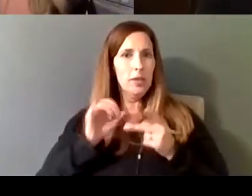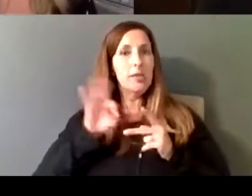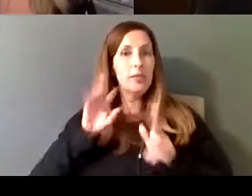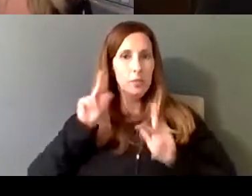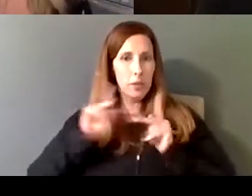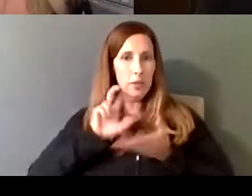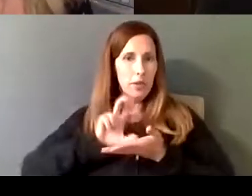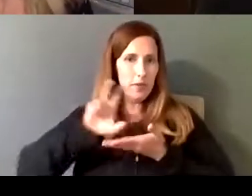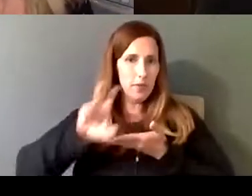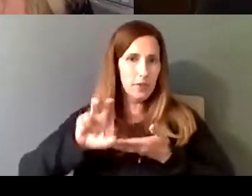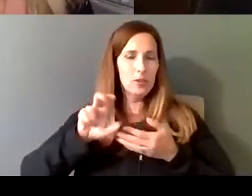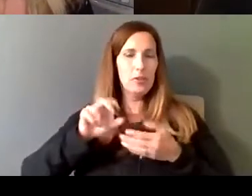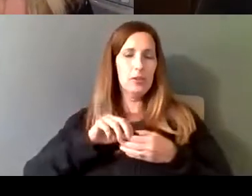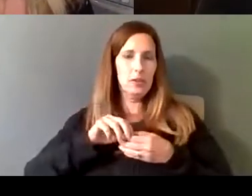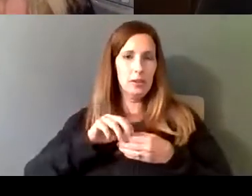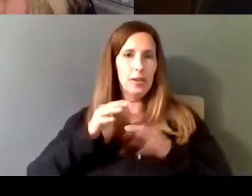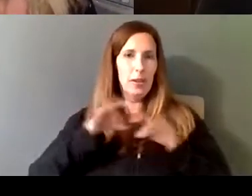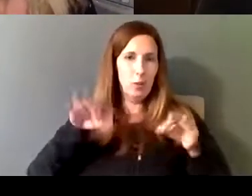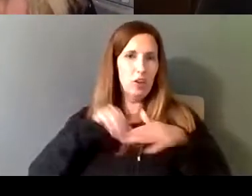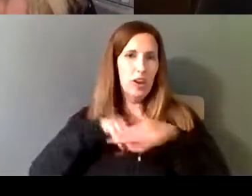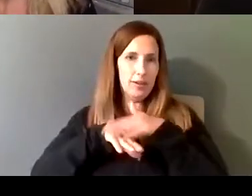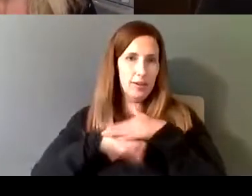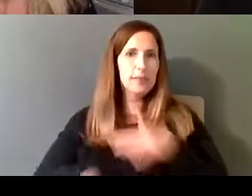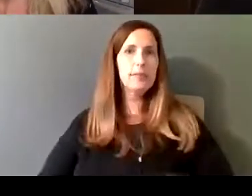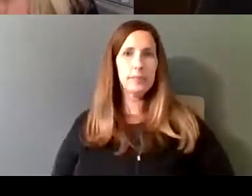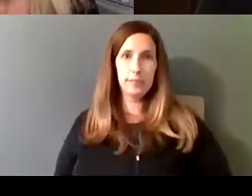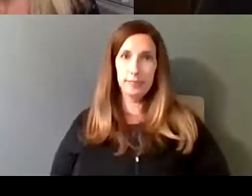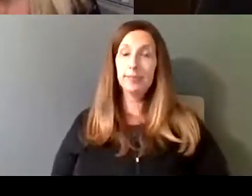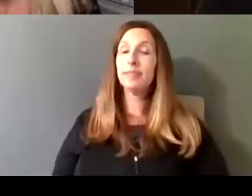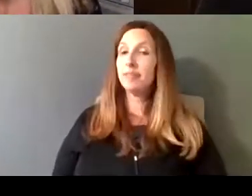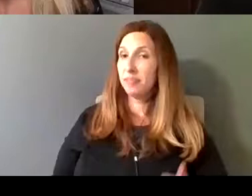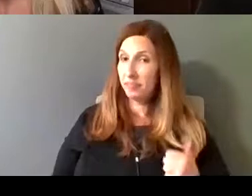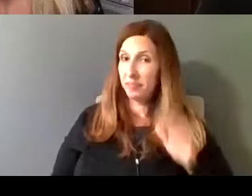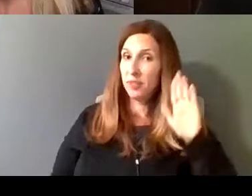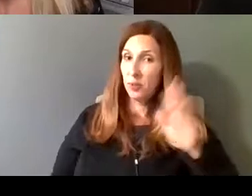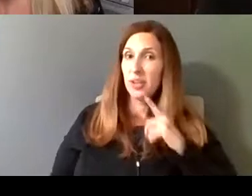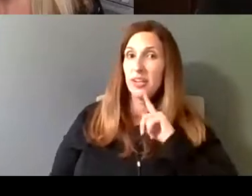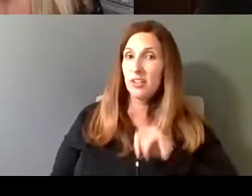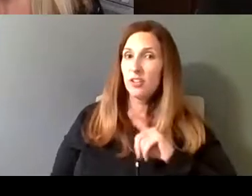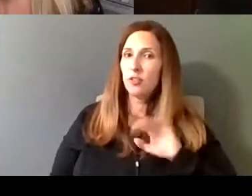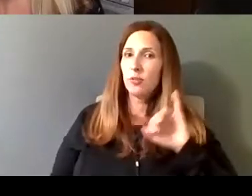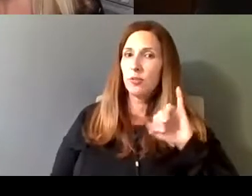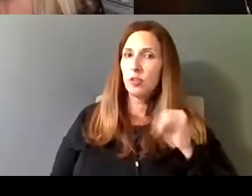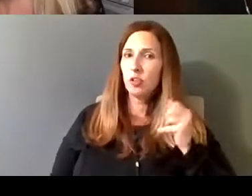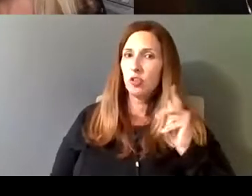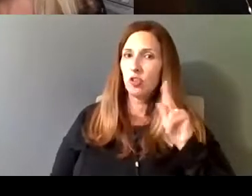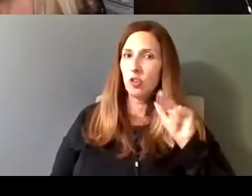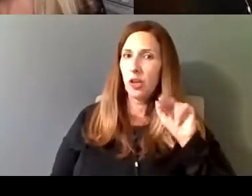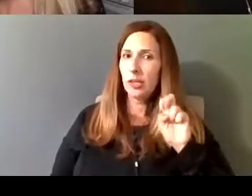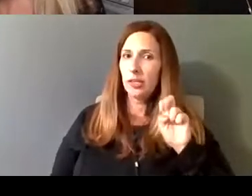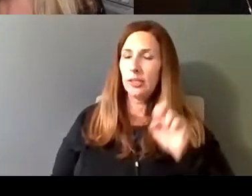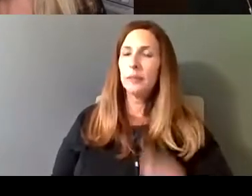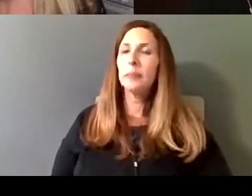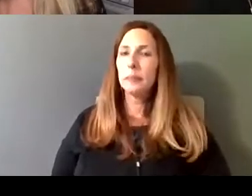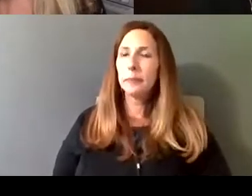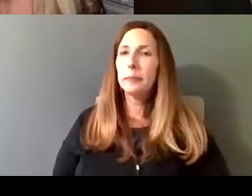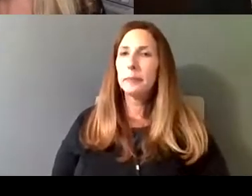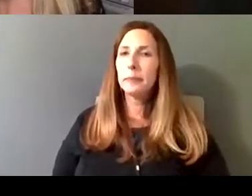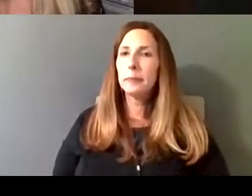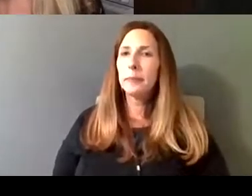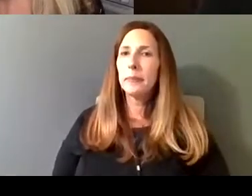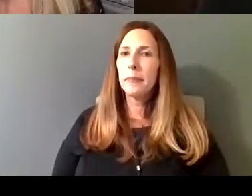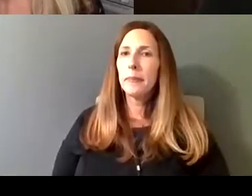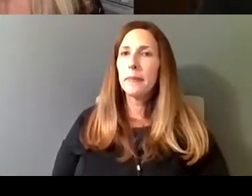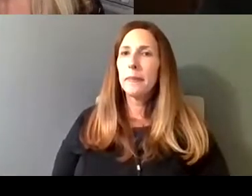access in those spaces. Great answer. And Jackie, anything to add to this? Sure. I